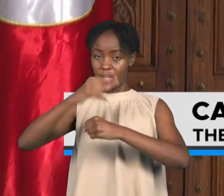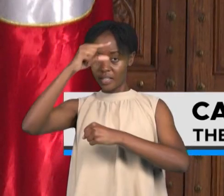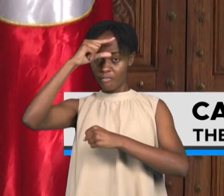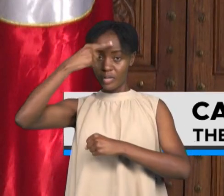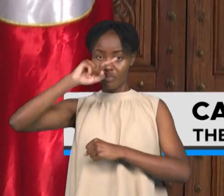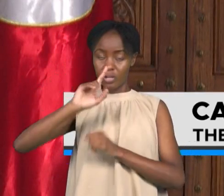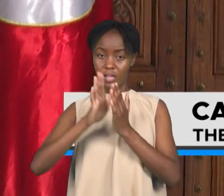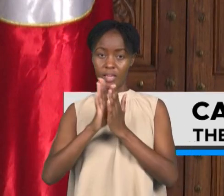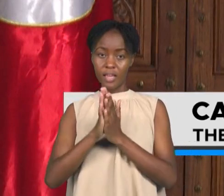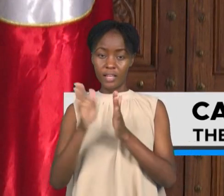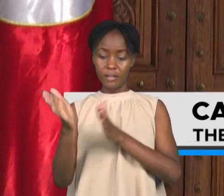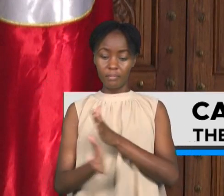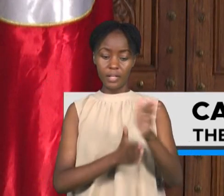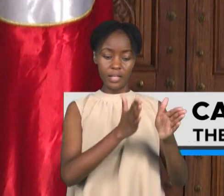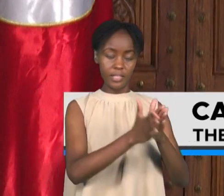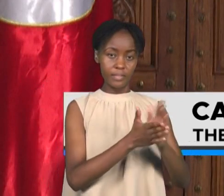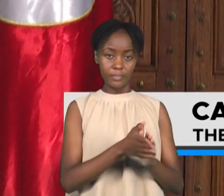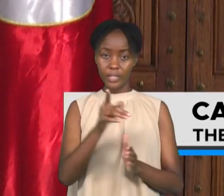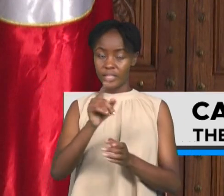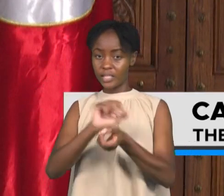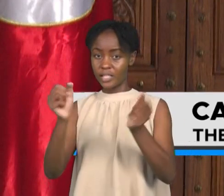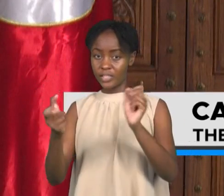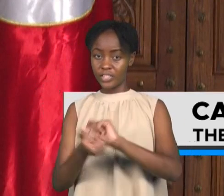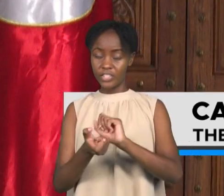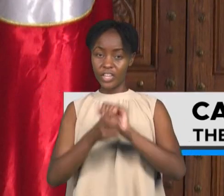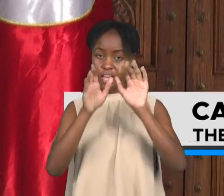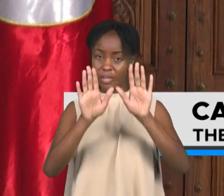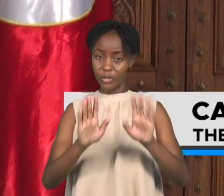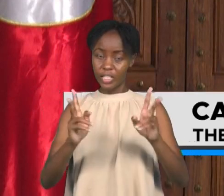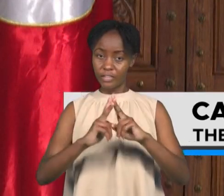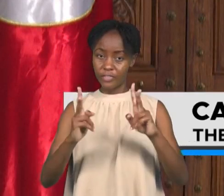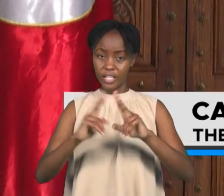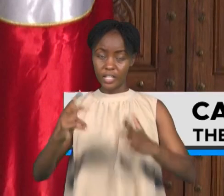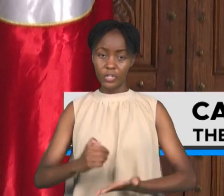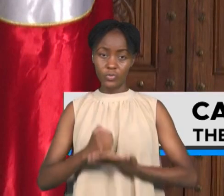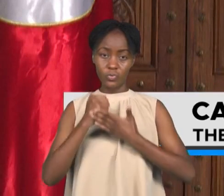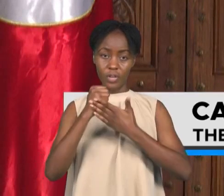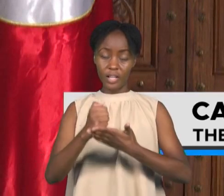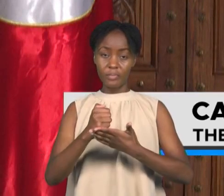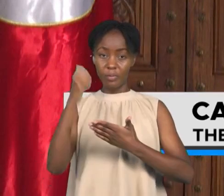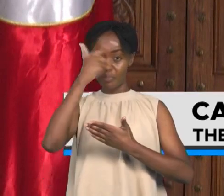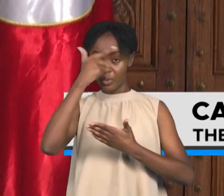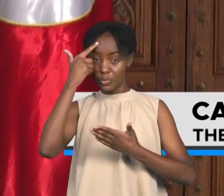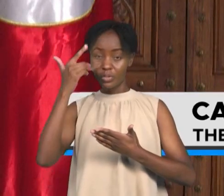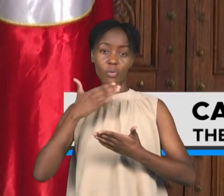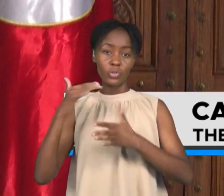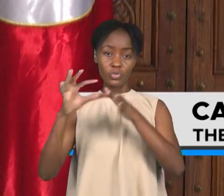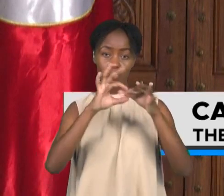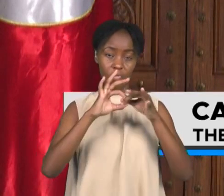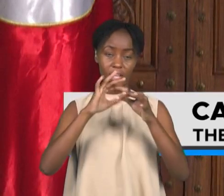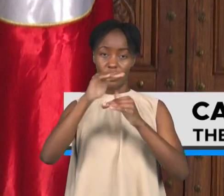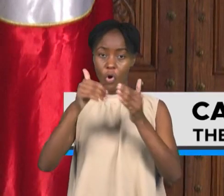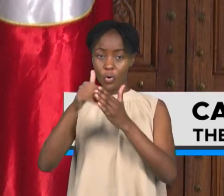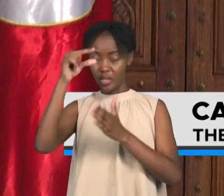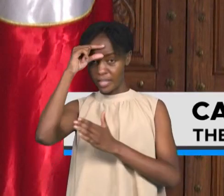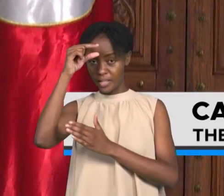policy and plans. This reshuffle is a diligent effort stemming from a sincere desire to unite this government